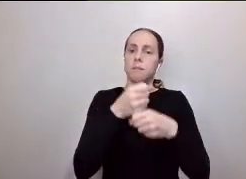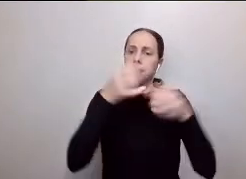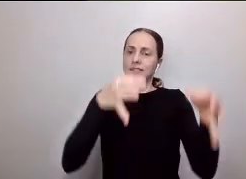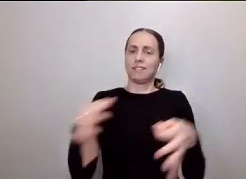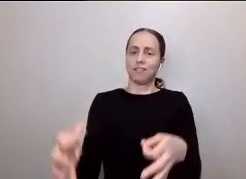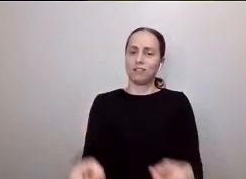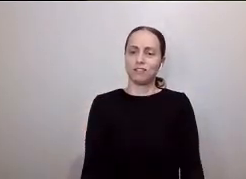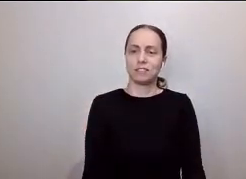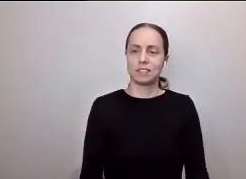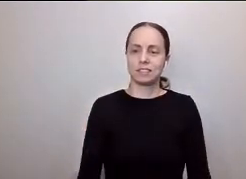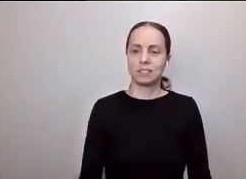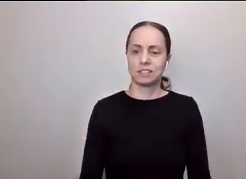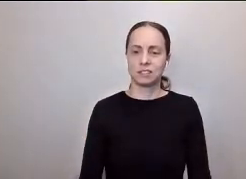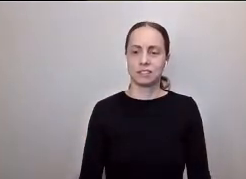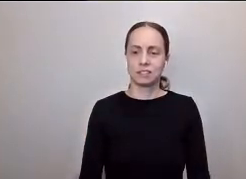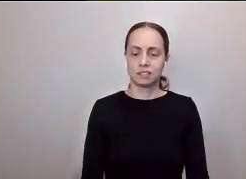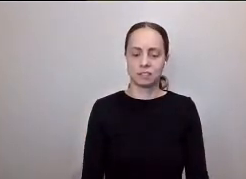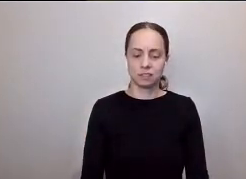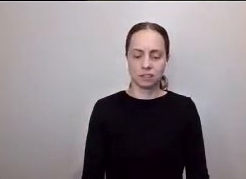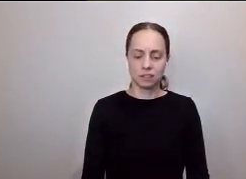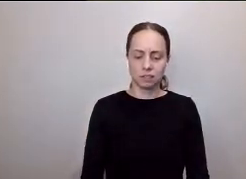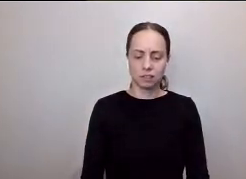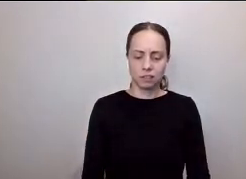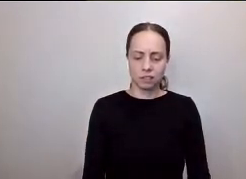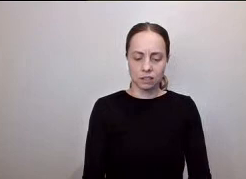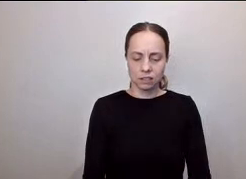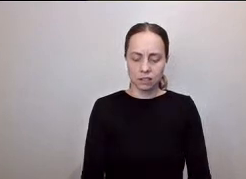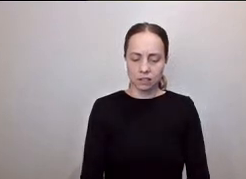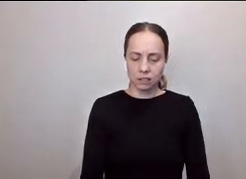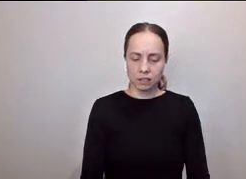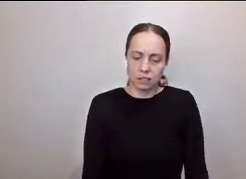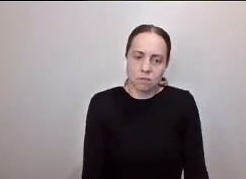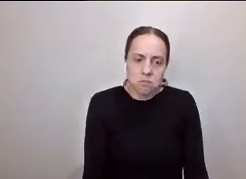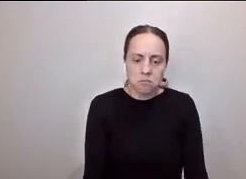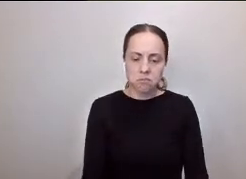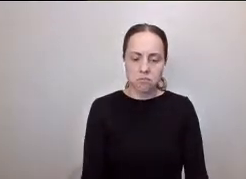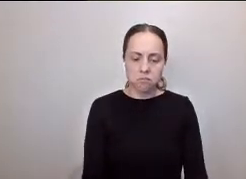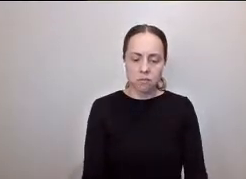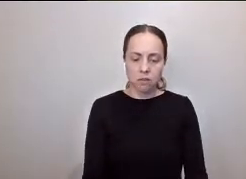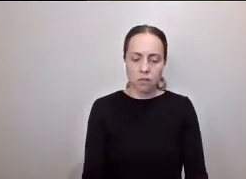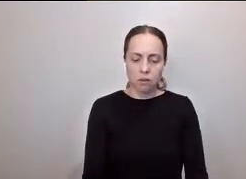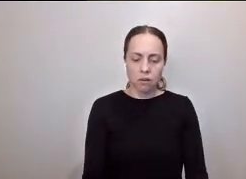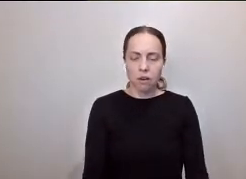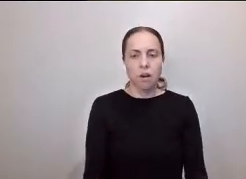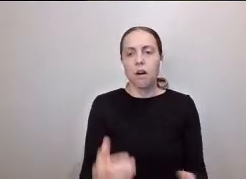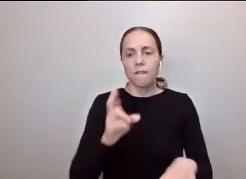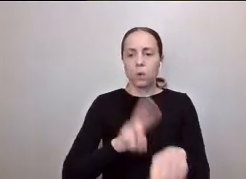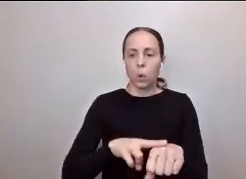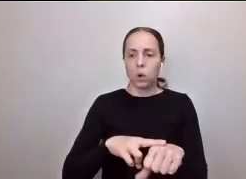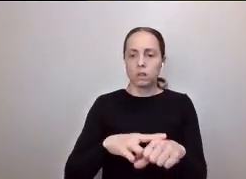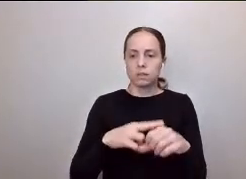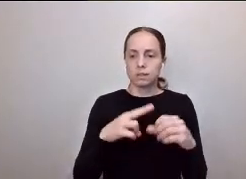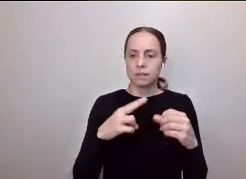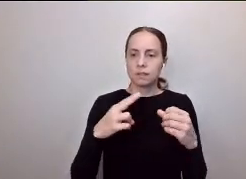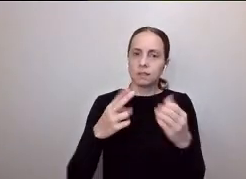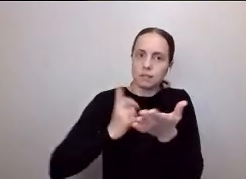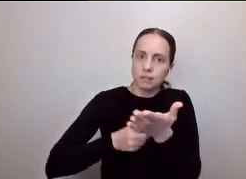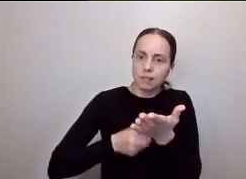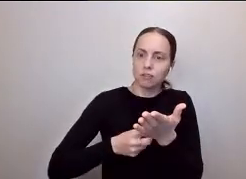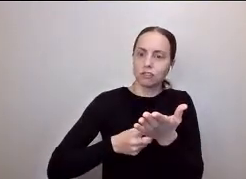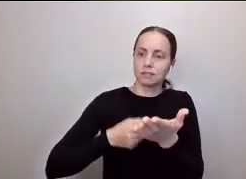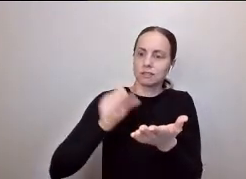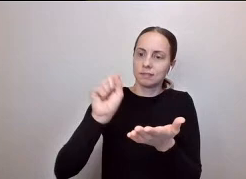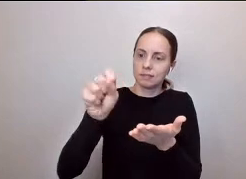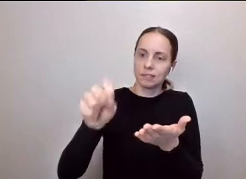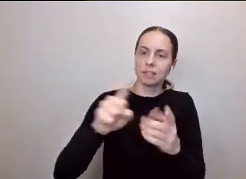body, again, just of course has its discussions, as we should in our democracy. They're transparent, they're here in